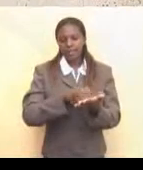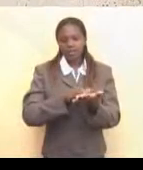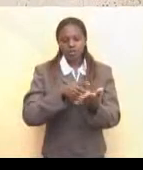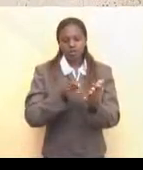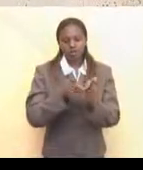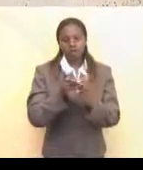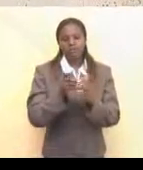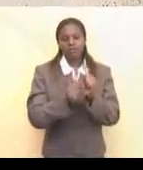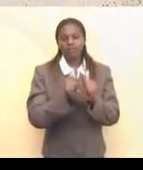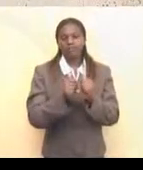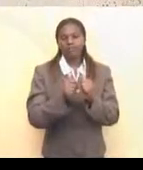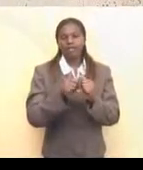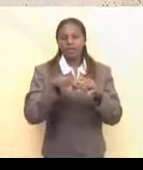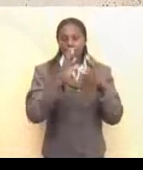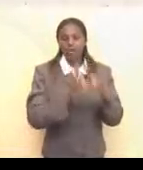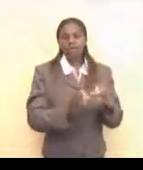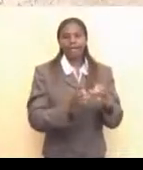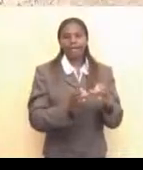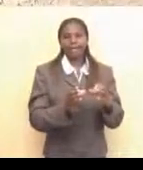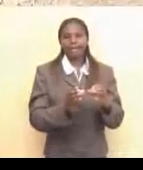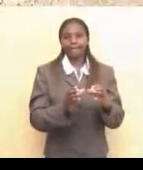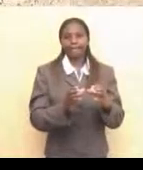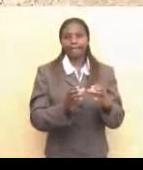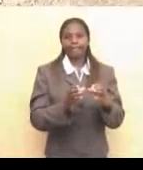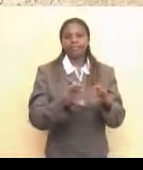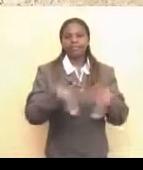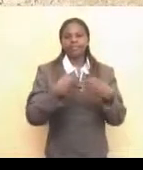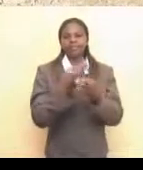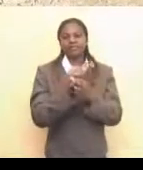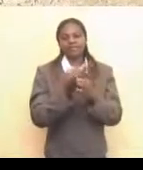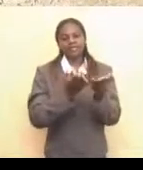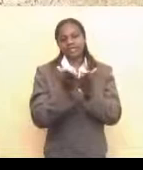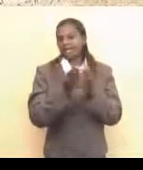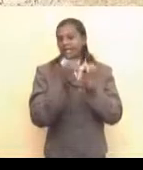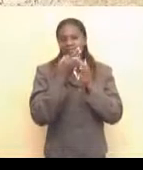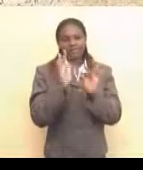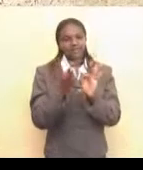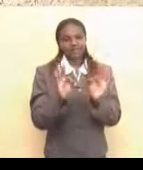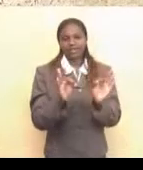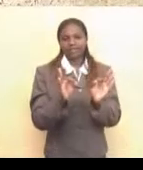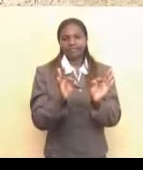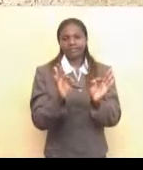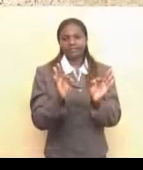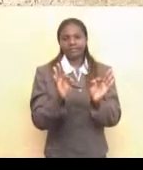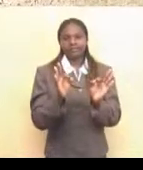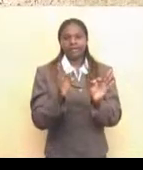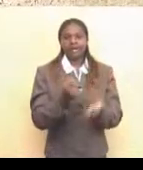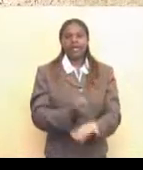documents in the communities. We give service free of charge. We don't charge anything. We